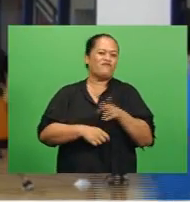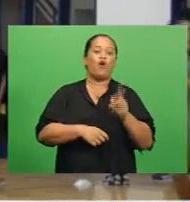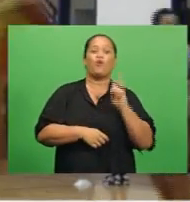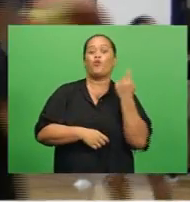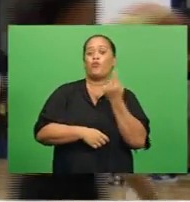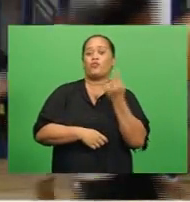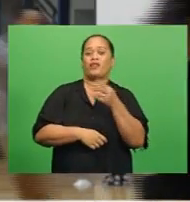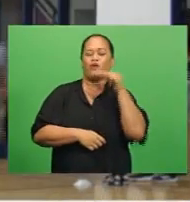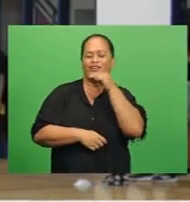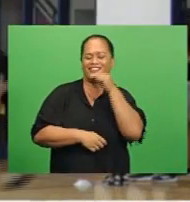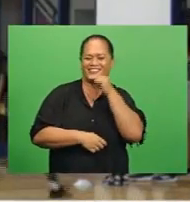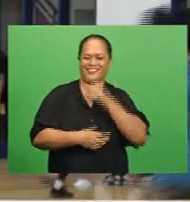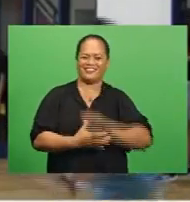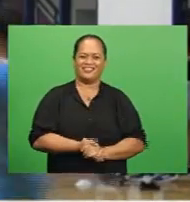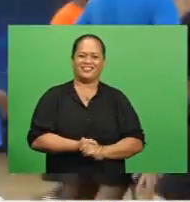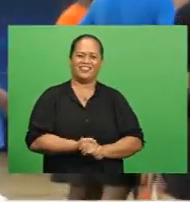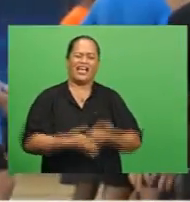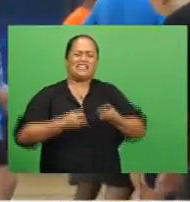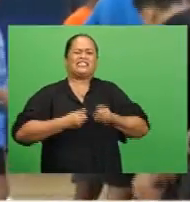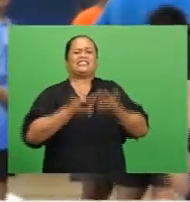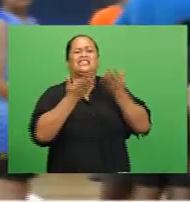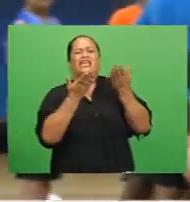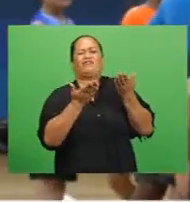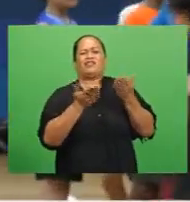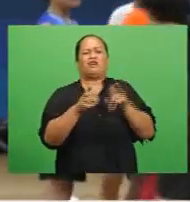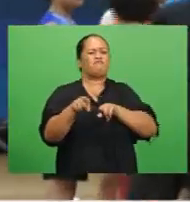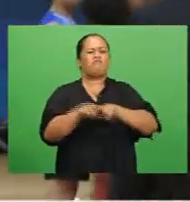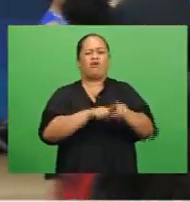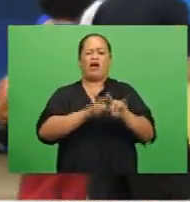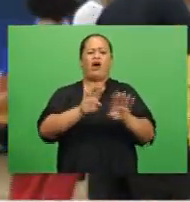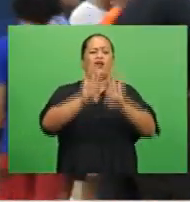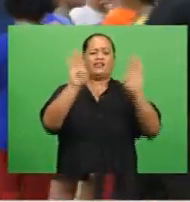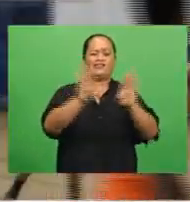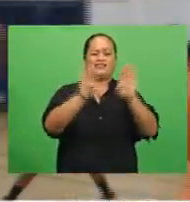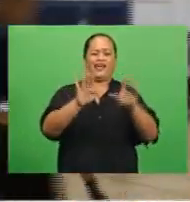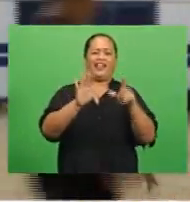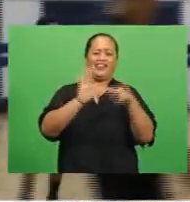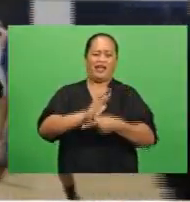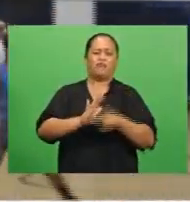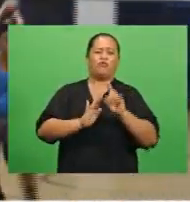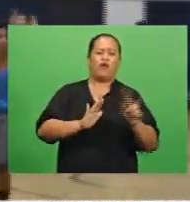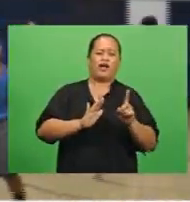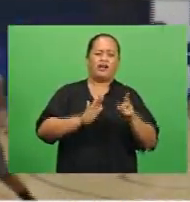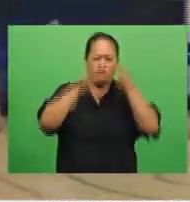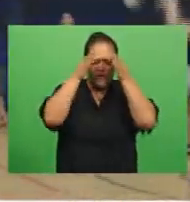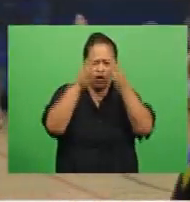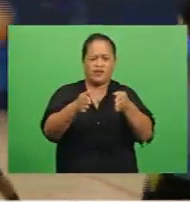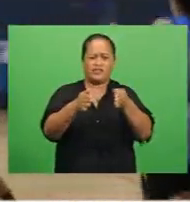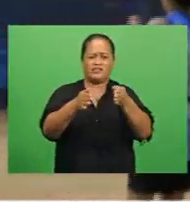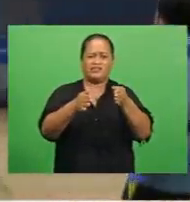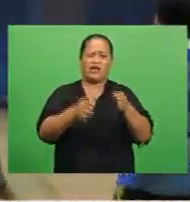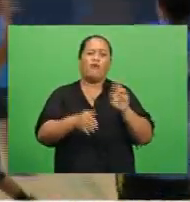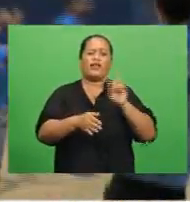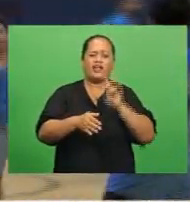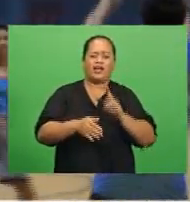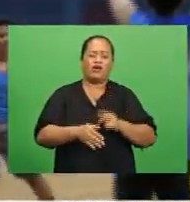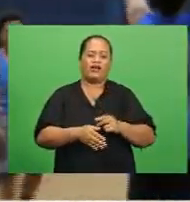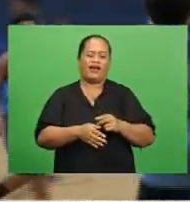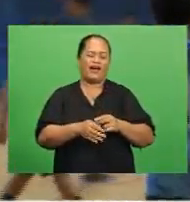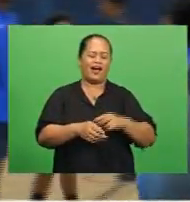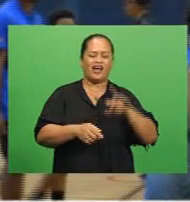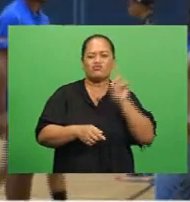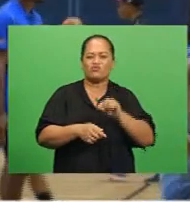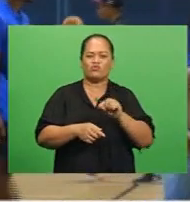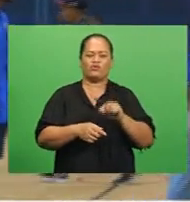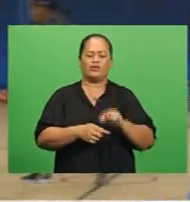had sacrificed most of their holiday time to train and will be showcasing what they have learned on the court tomorrow. Fans should come